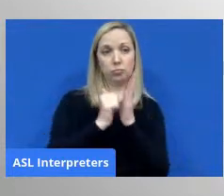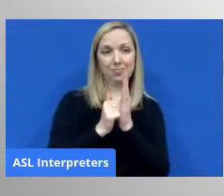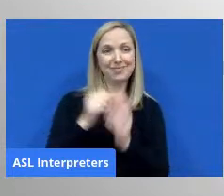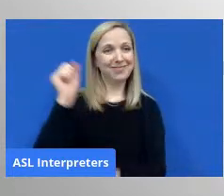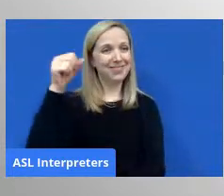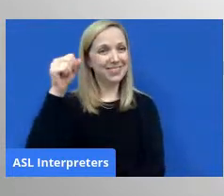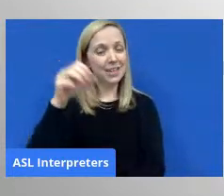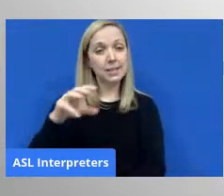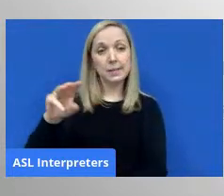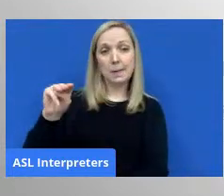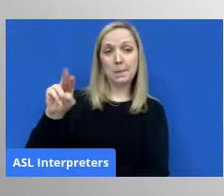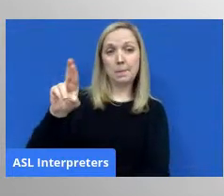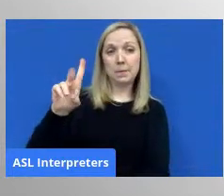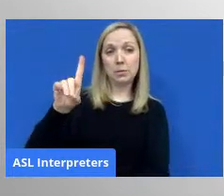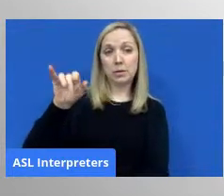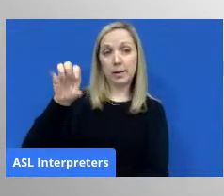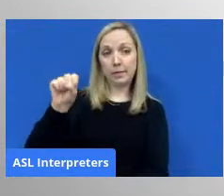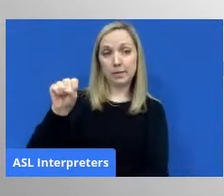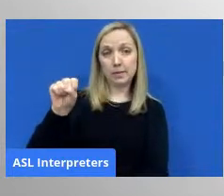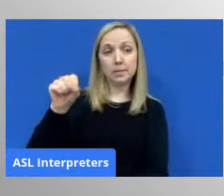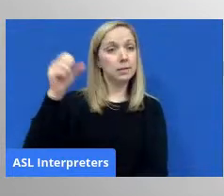ma'am. Mr. Davis? Yes.